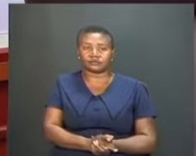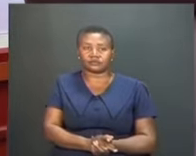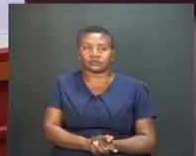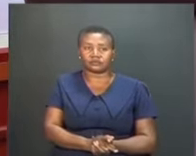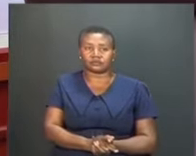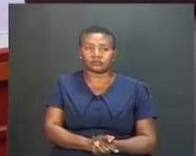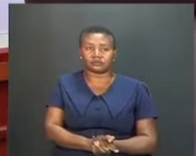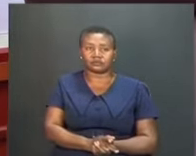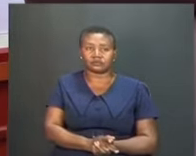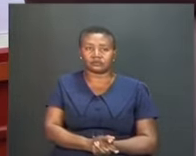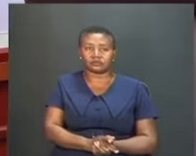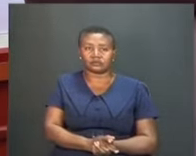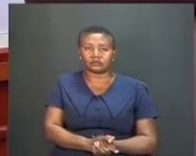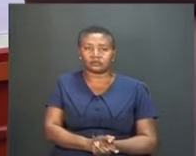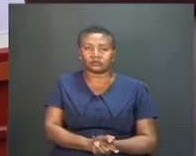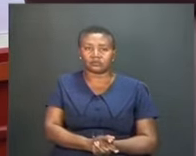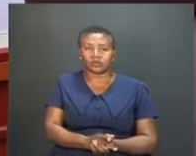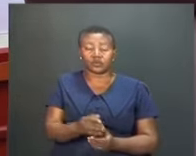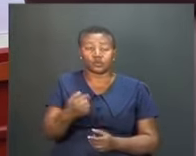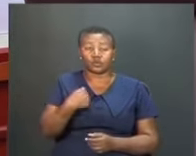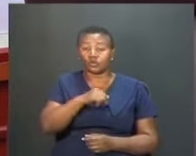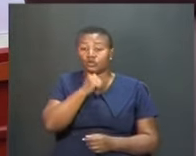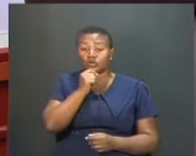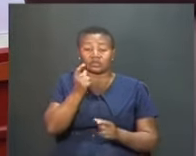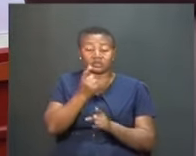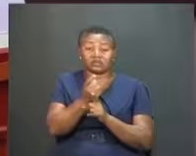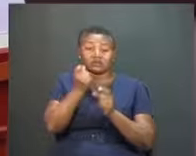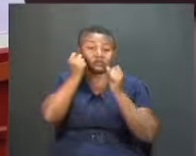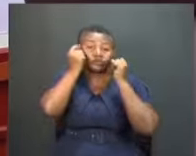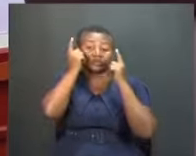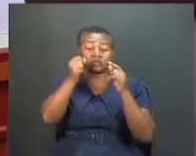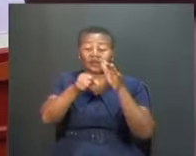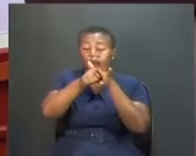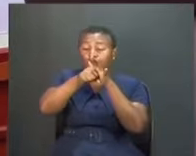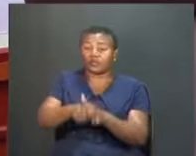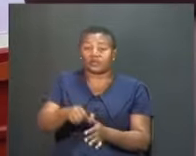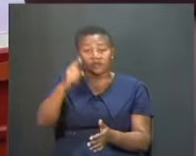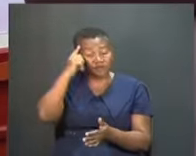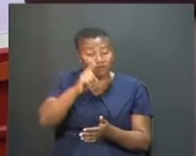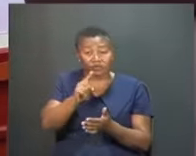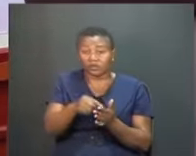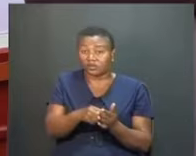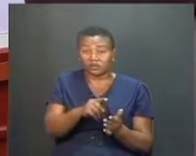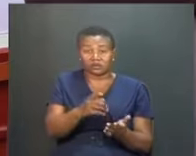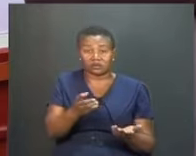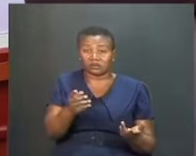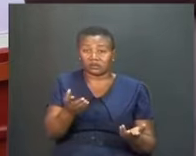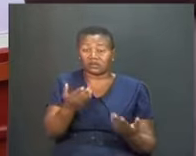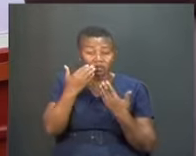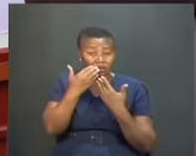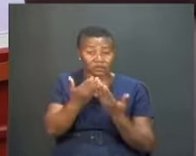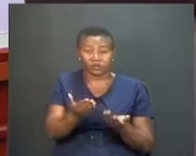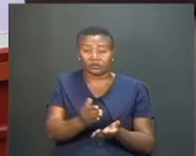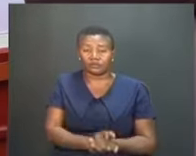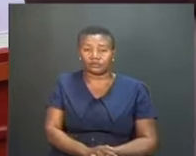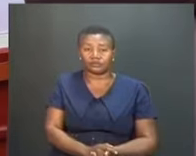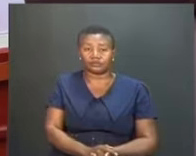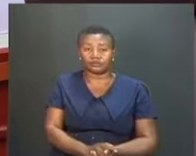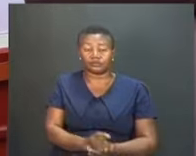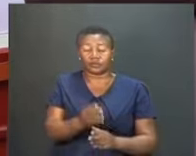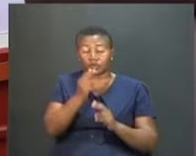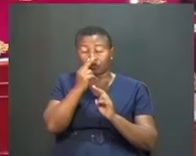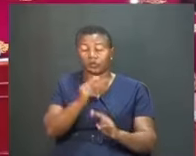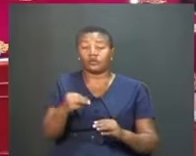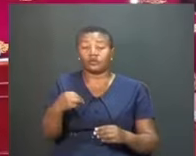to put pressure for this motion to be considered with respect. Thank you so much, sir. Honorable